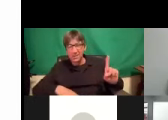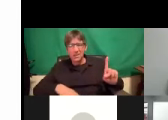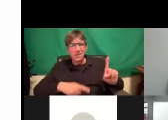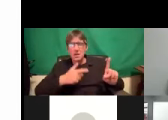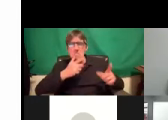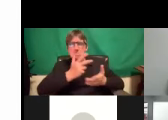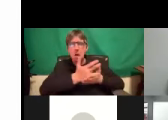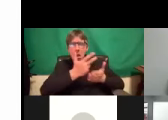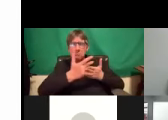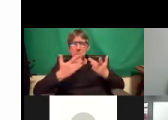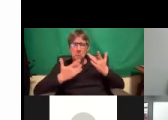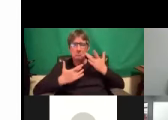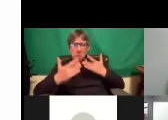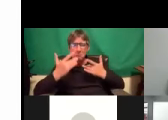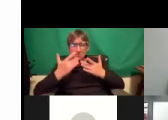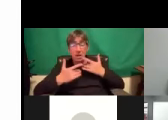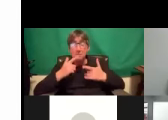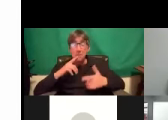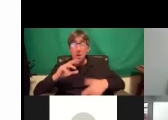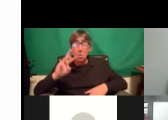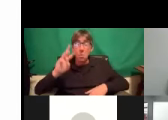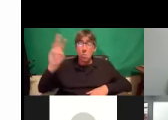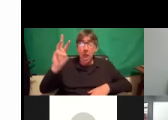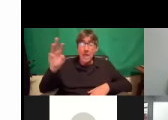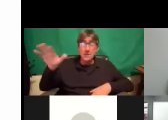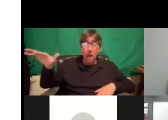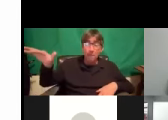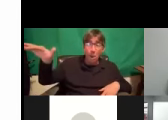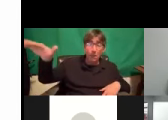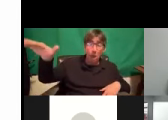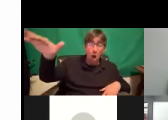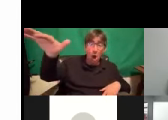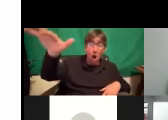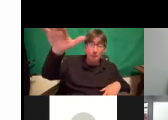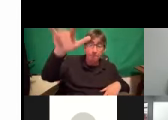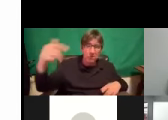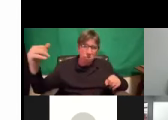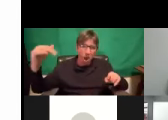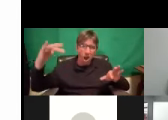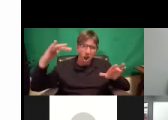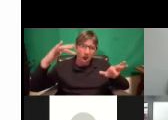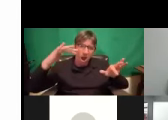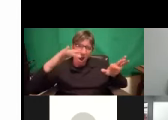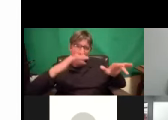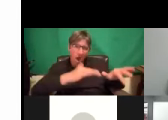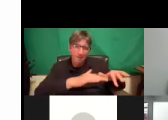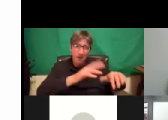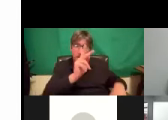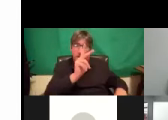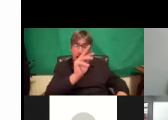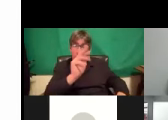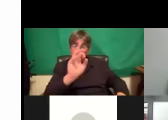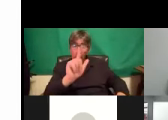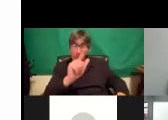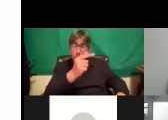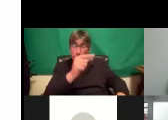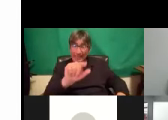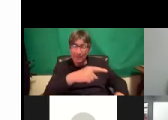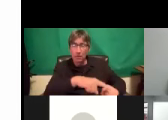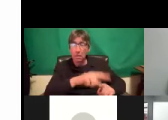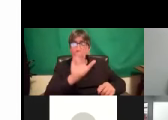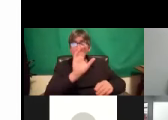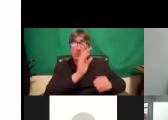People drive from all of the western suburbs and park at Kendall Green. They're all going to be forced out of that stop,